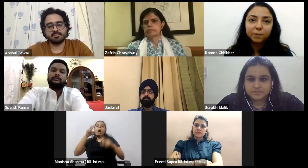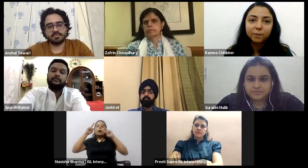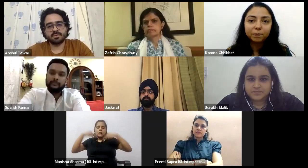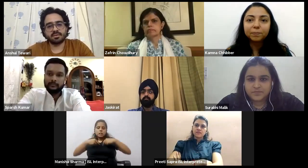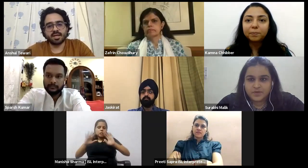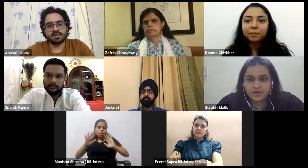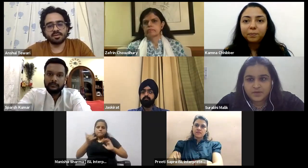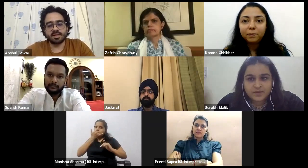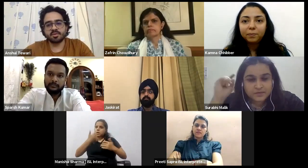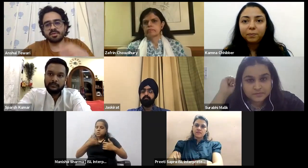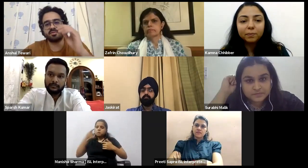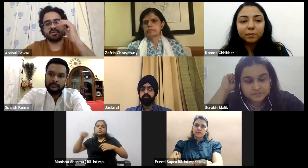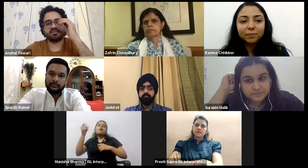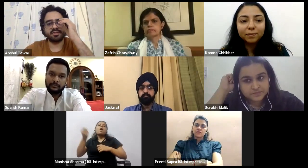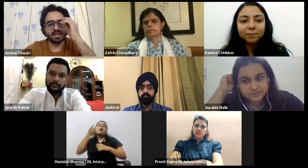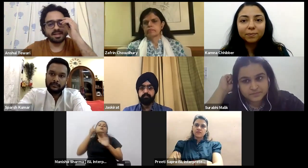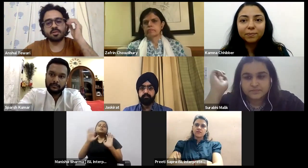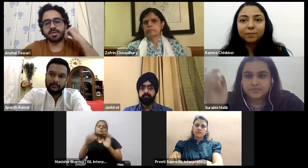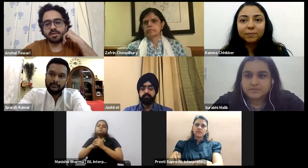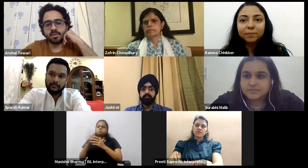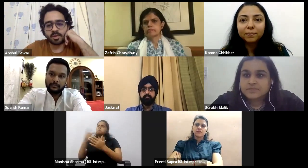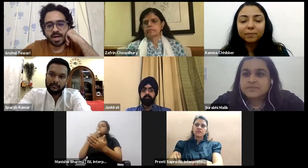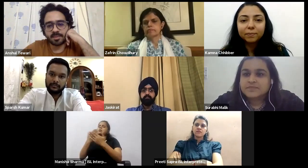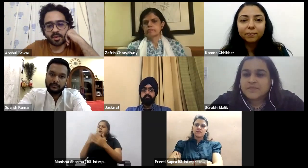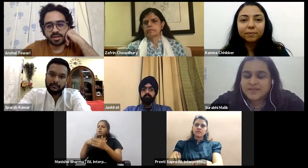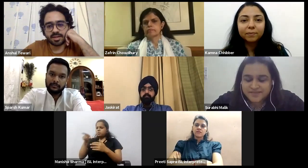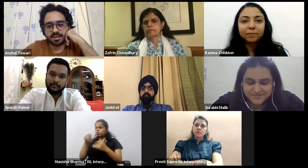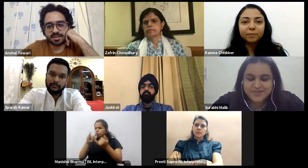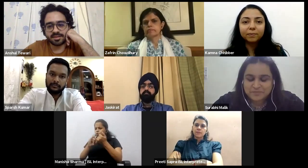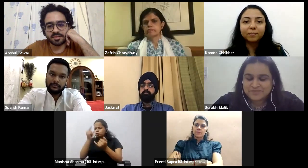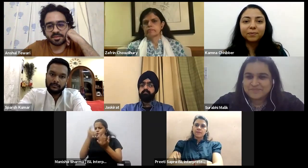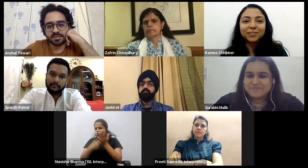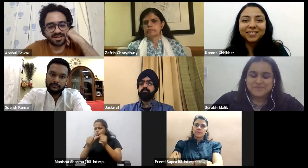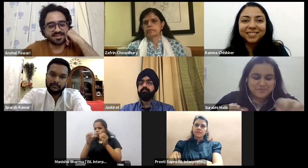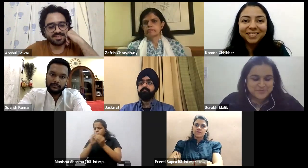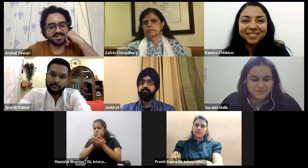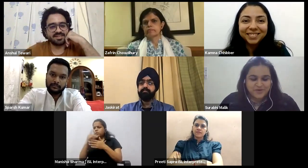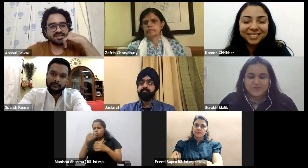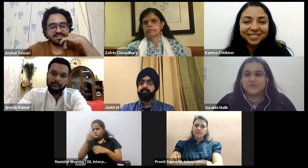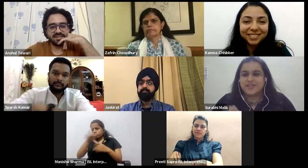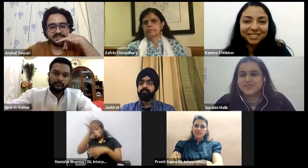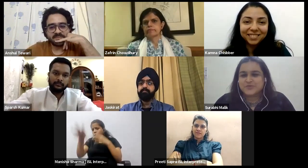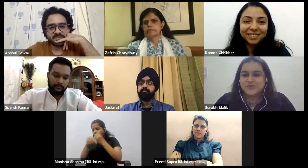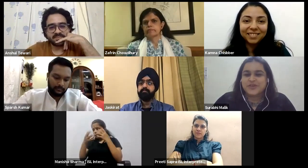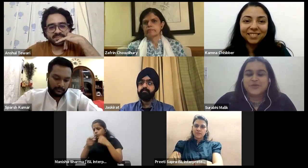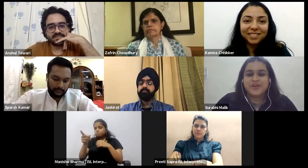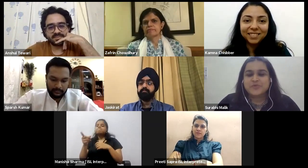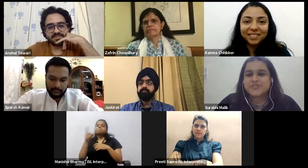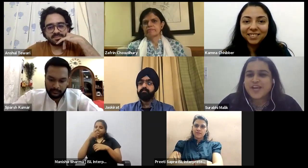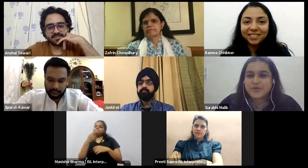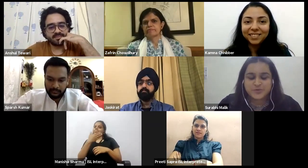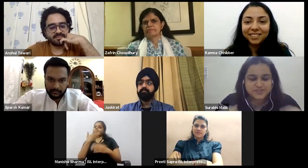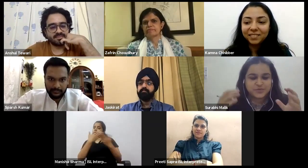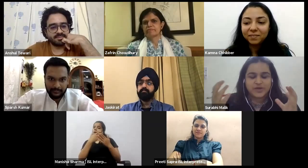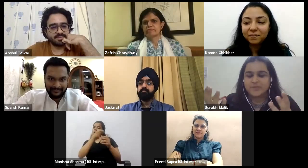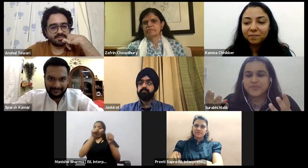it. Right. No, thank you so much for that. I think, Surbhi, did you want to add a point? I think, yeah. Yep. So, thanks, Anshul. I thought I would just